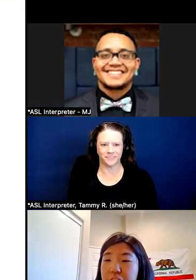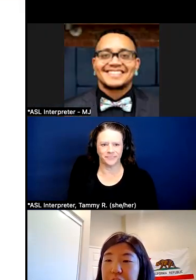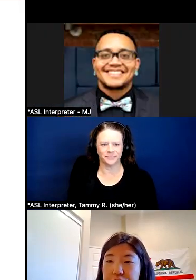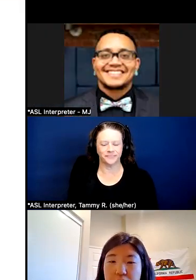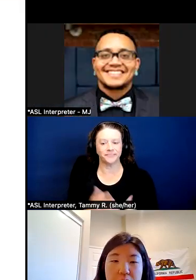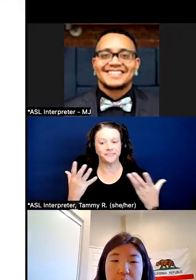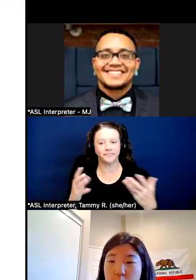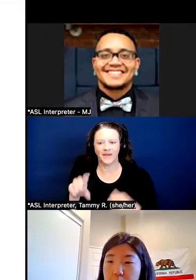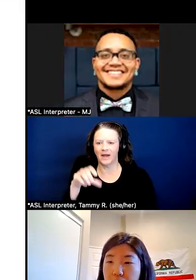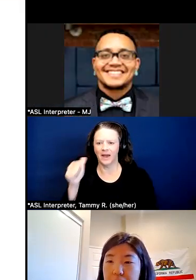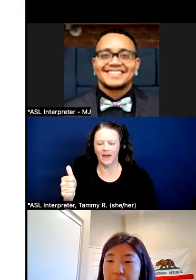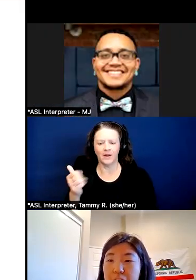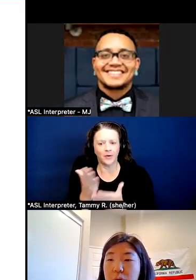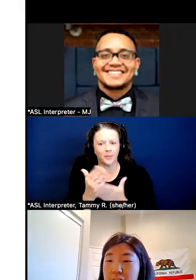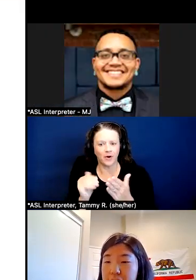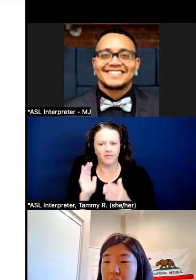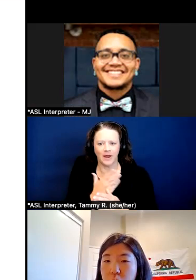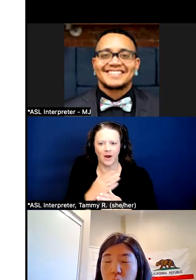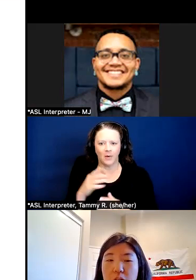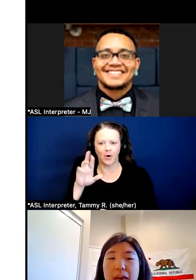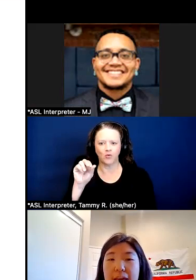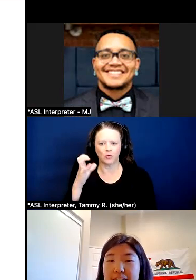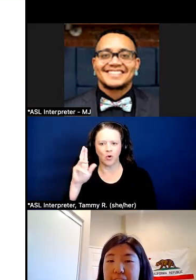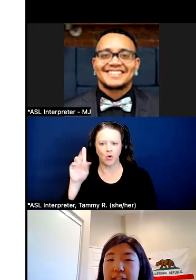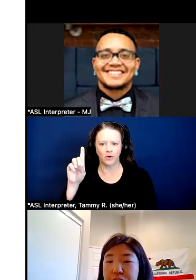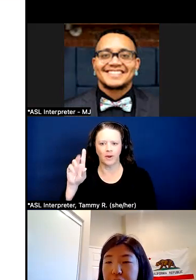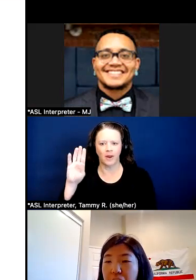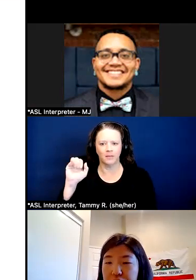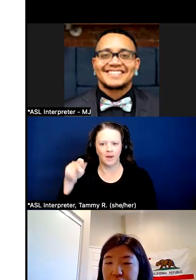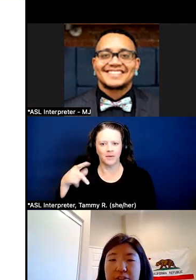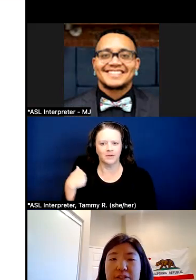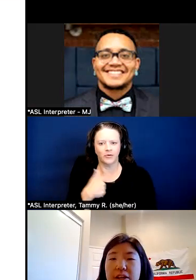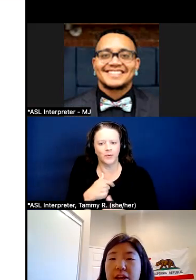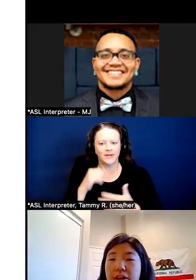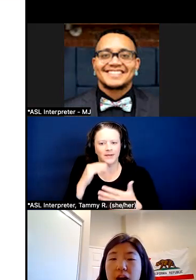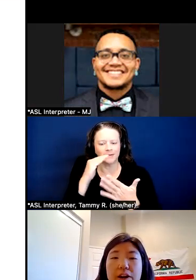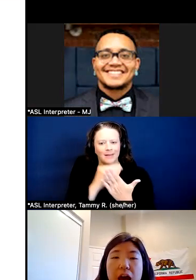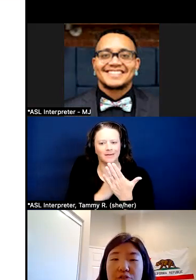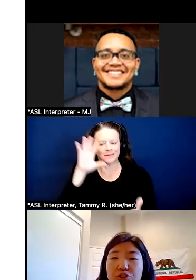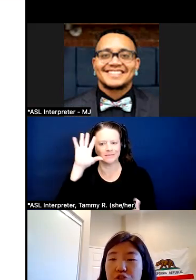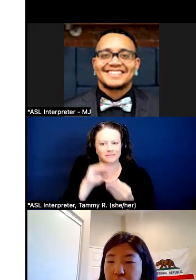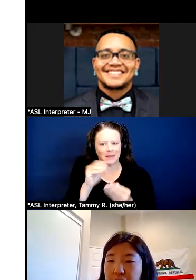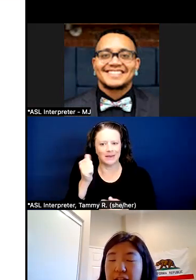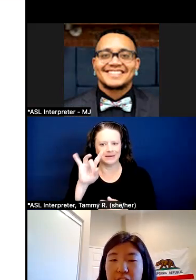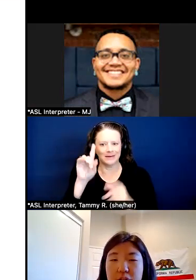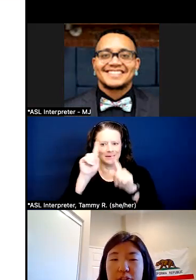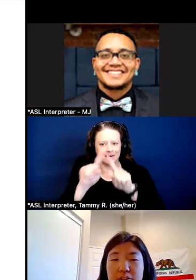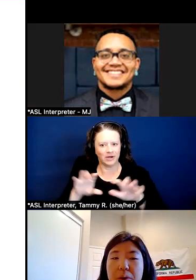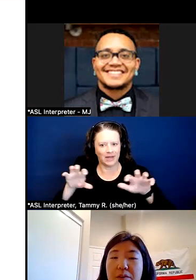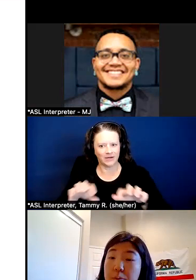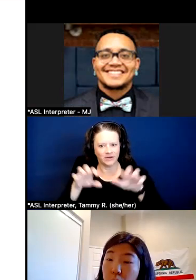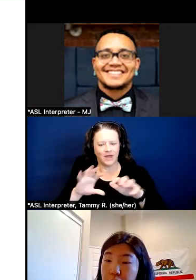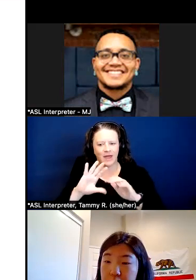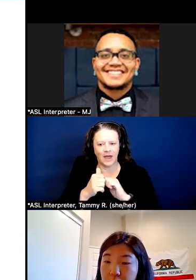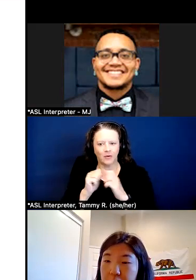So another feature of the roadmap is that we list a total of 18 different actions on how to create an